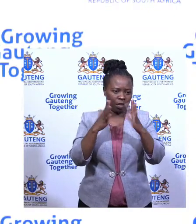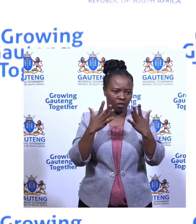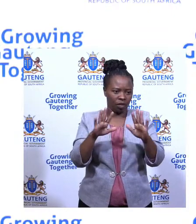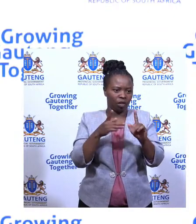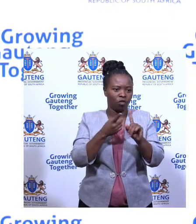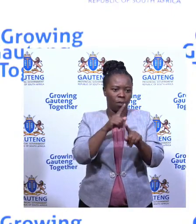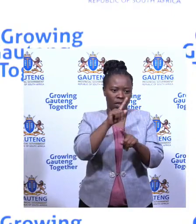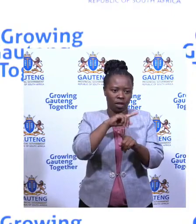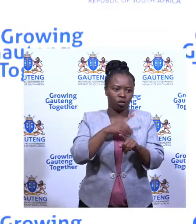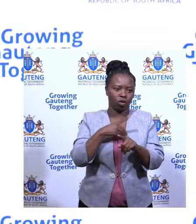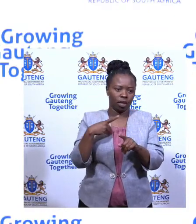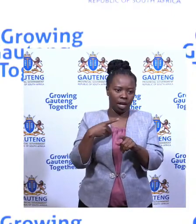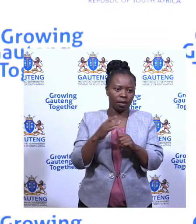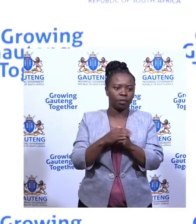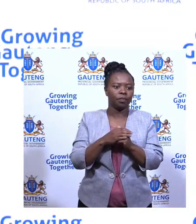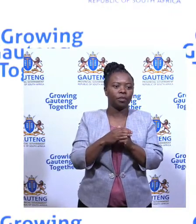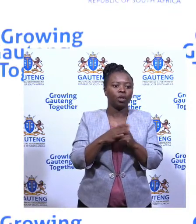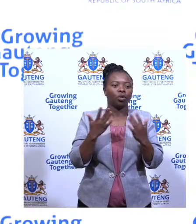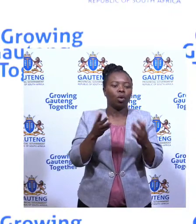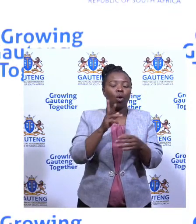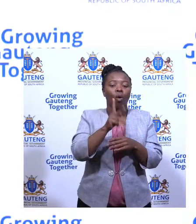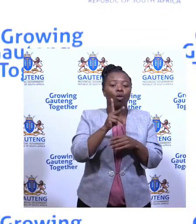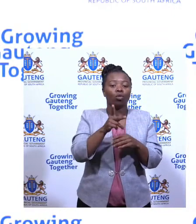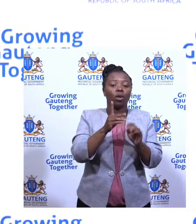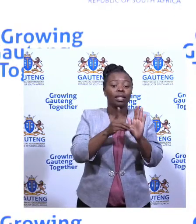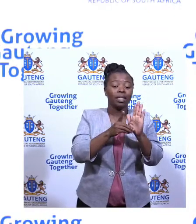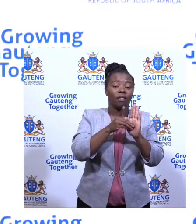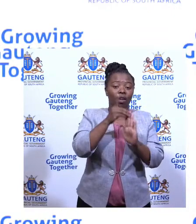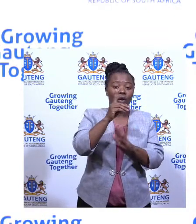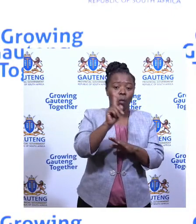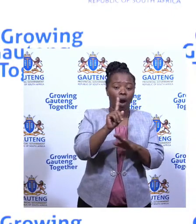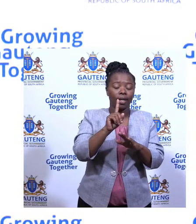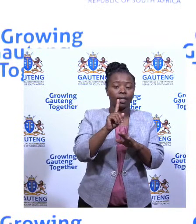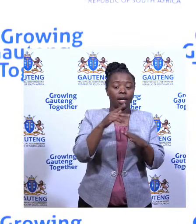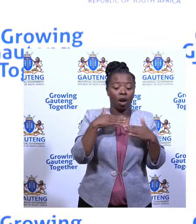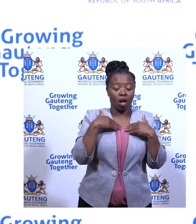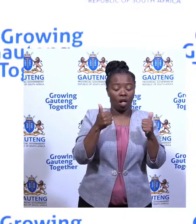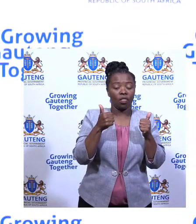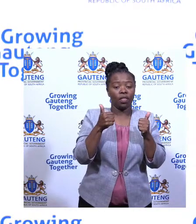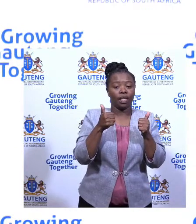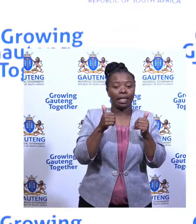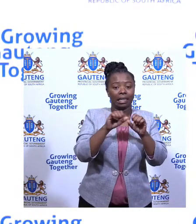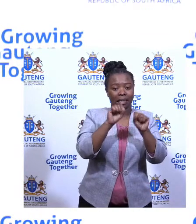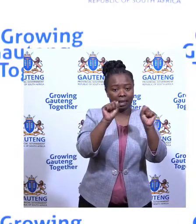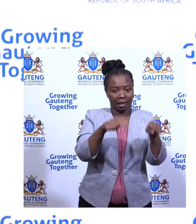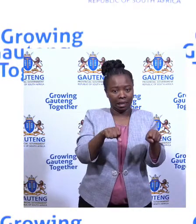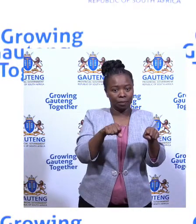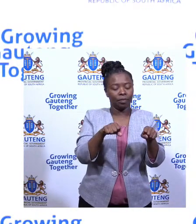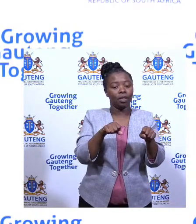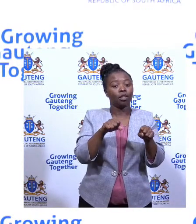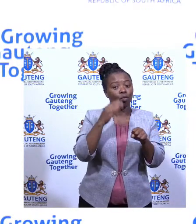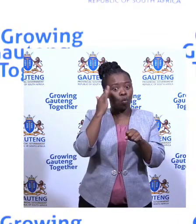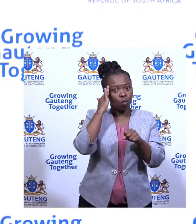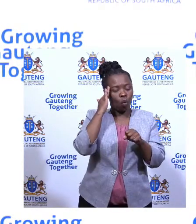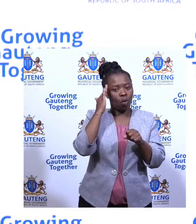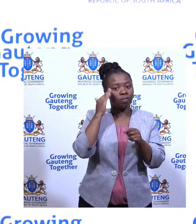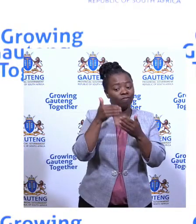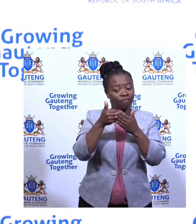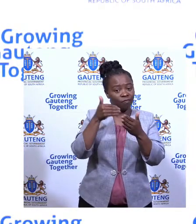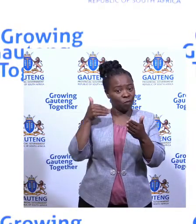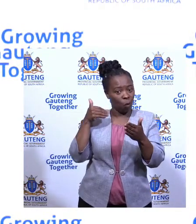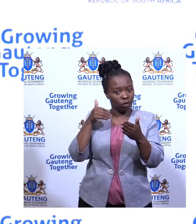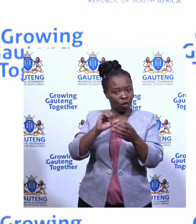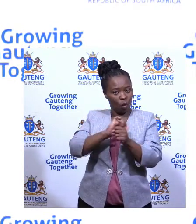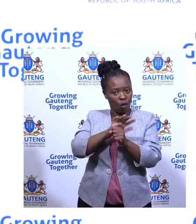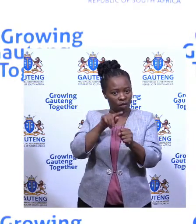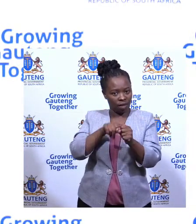also trying to work under the principle of developing the health system with the post-COVID period in mind. And that's the point that she was making